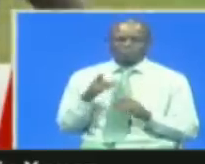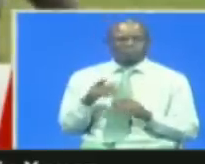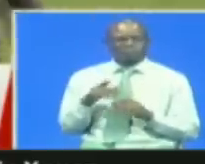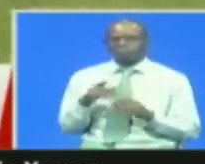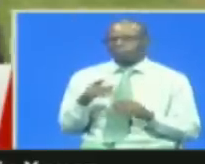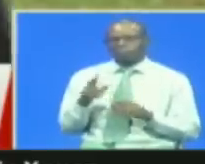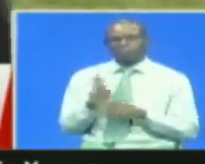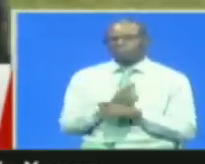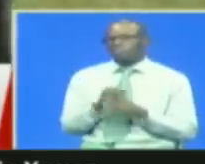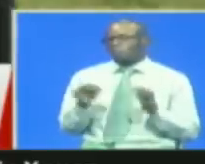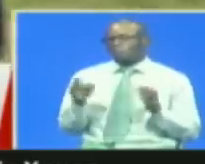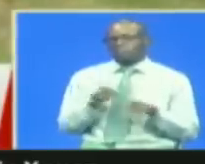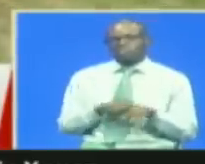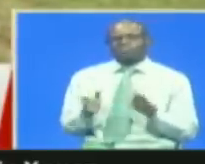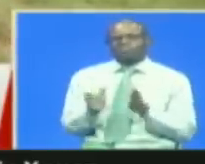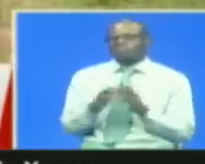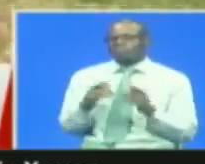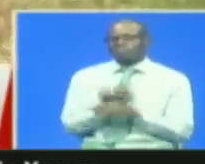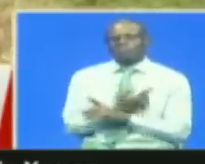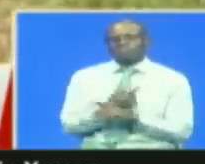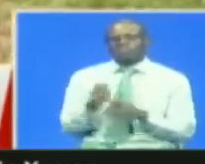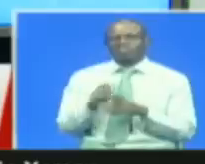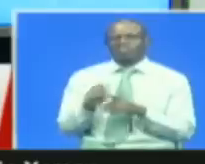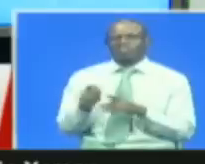and training needed.